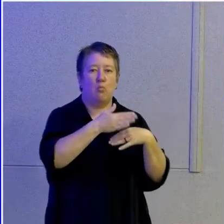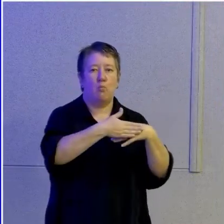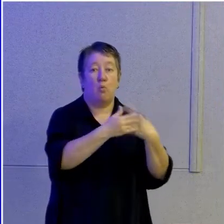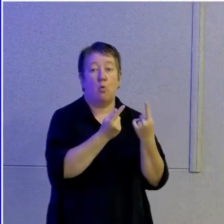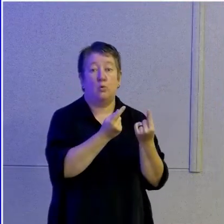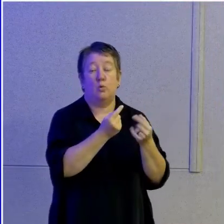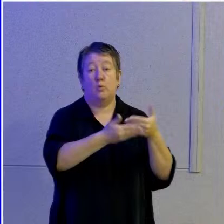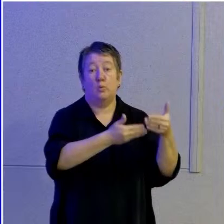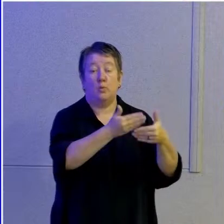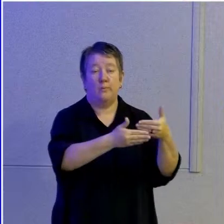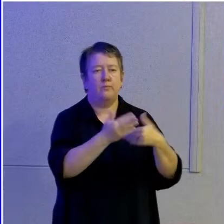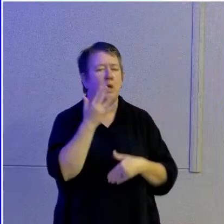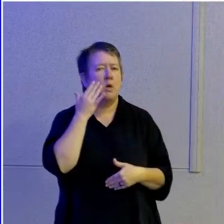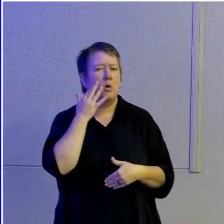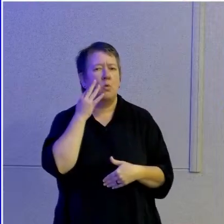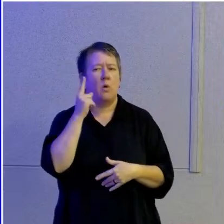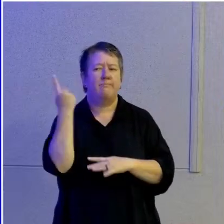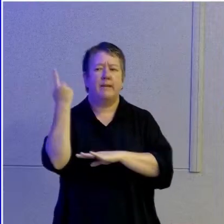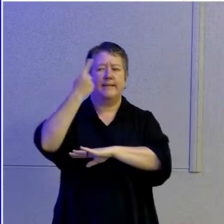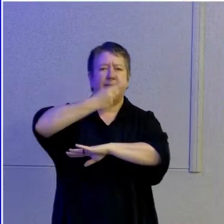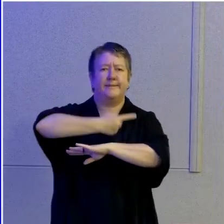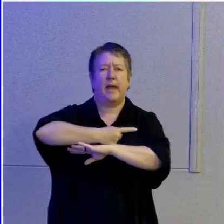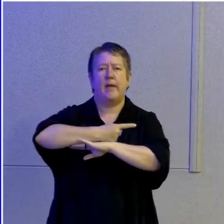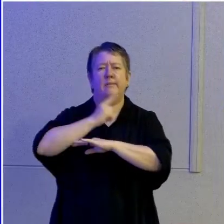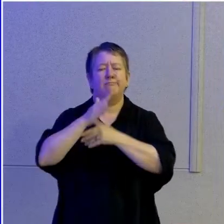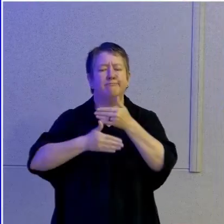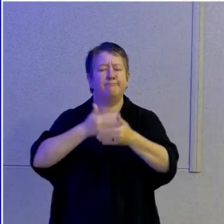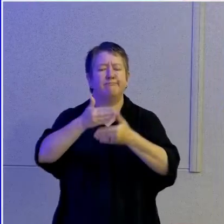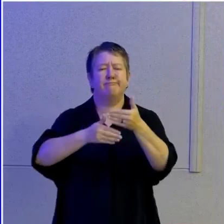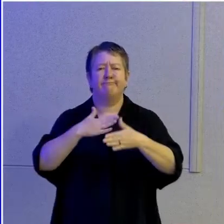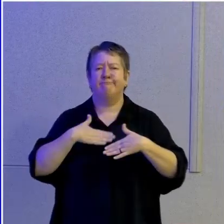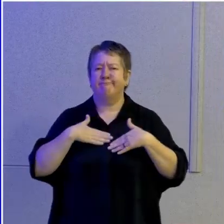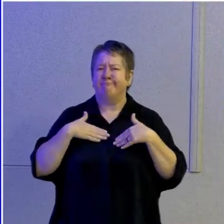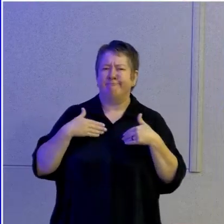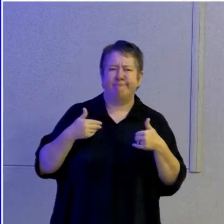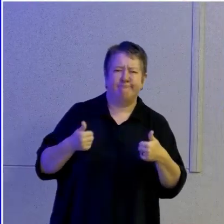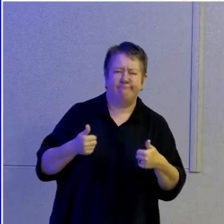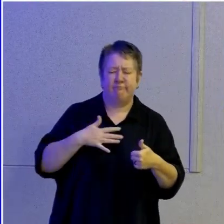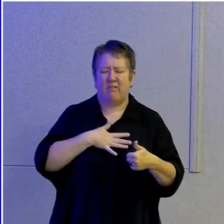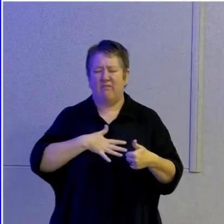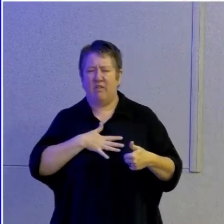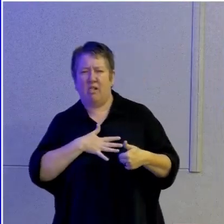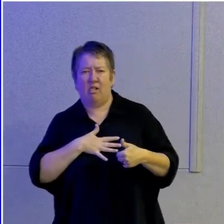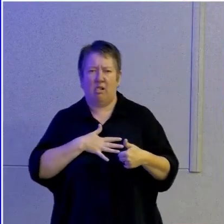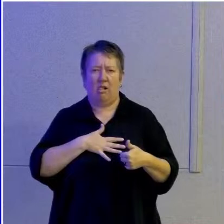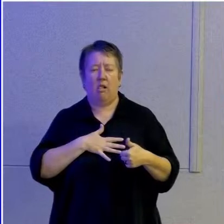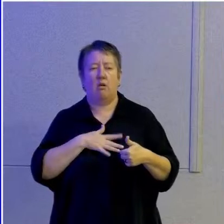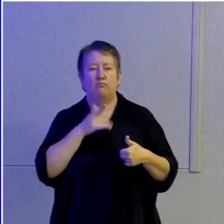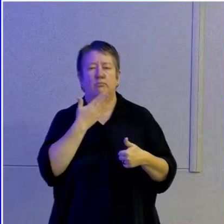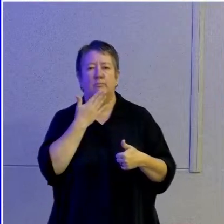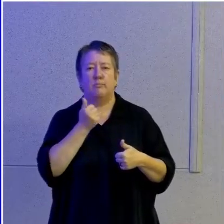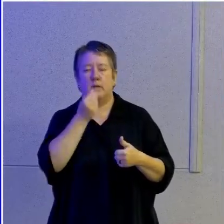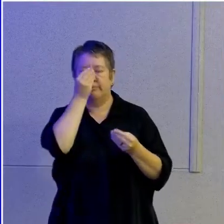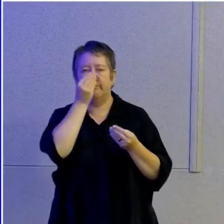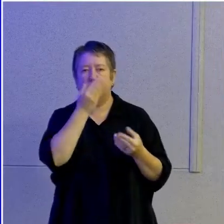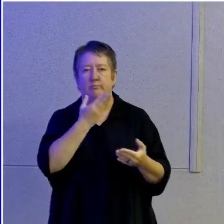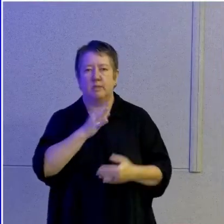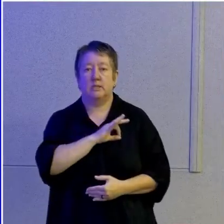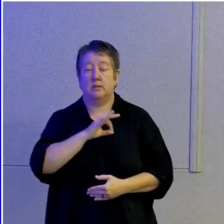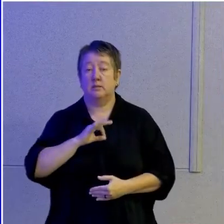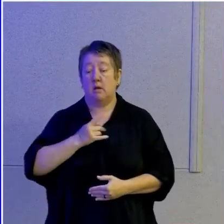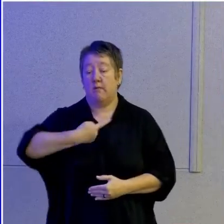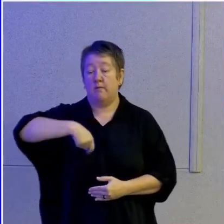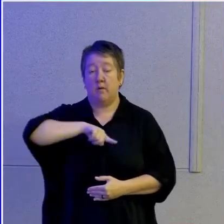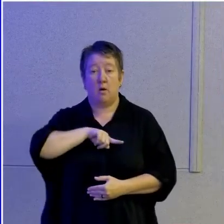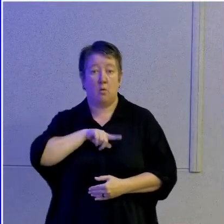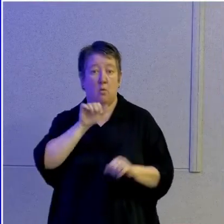feel unwell during the course of the day, please make it known to any Ithemba Lab staff member or at the receptionist.